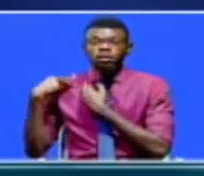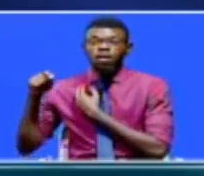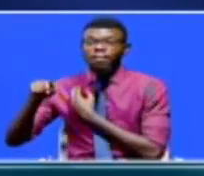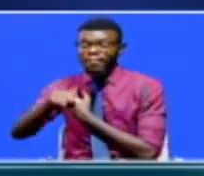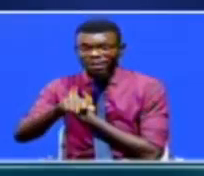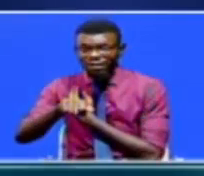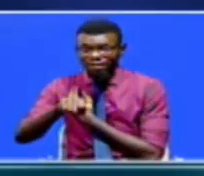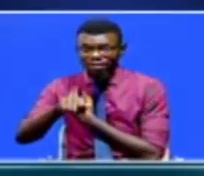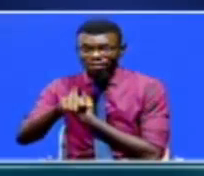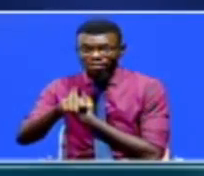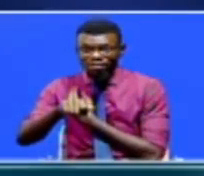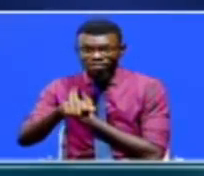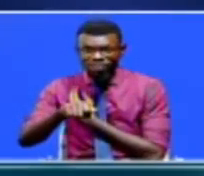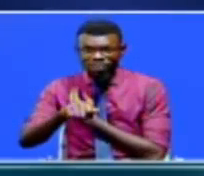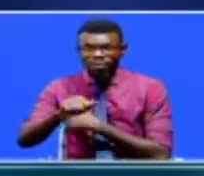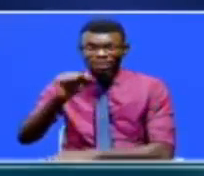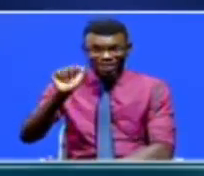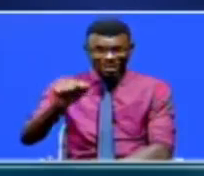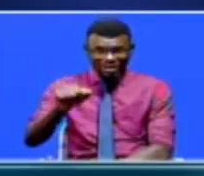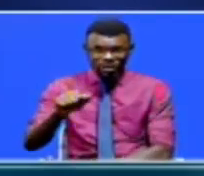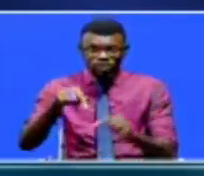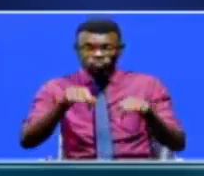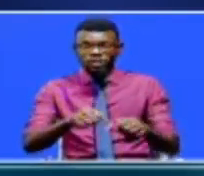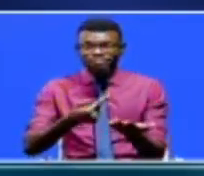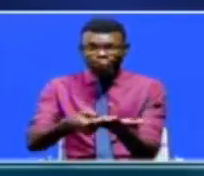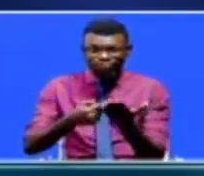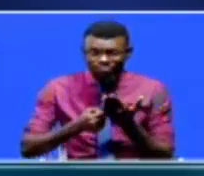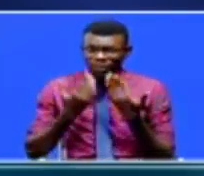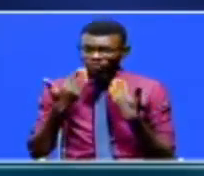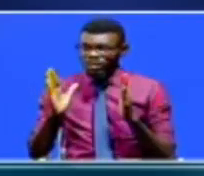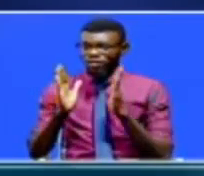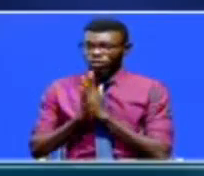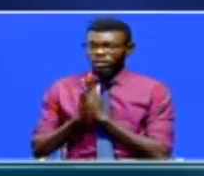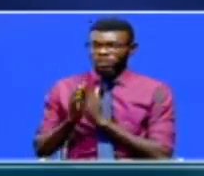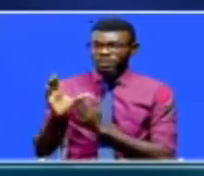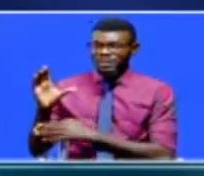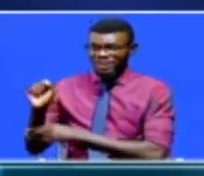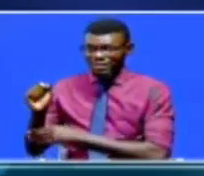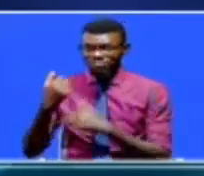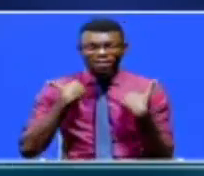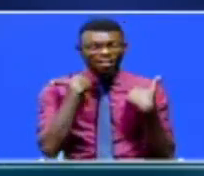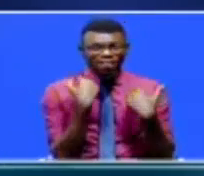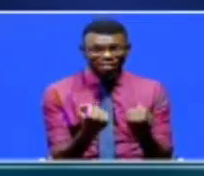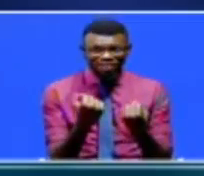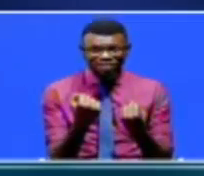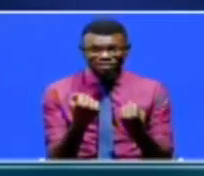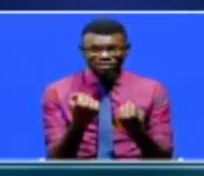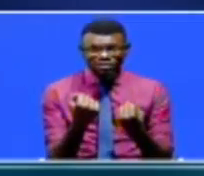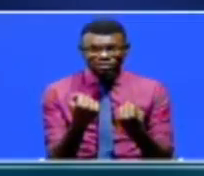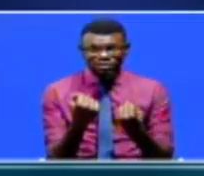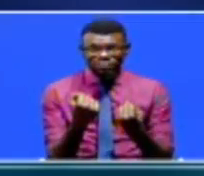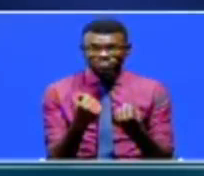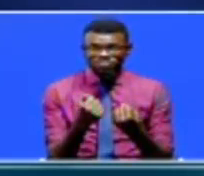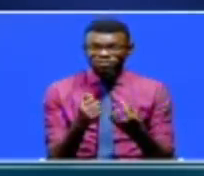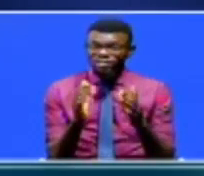Yes, as discussed today between the Cabinet Secretary for Health and the delegated